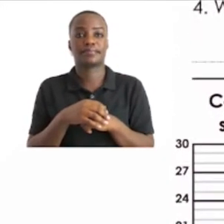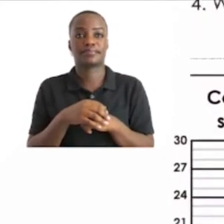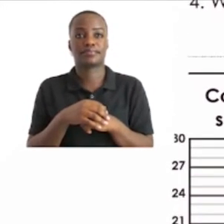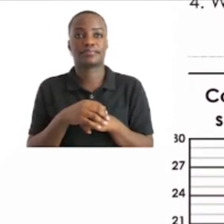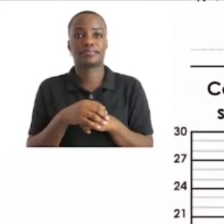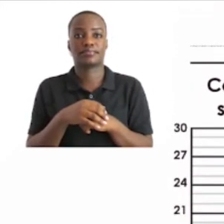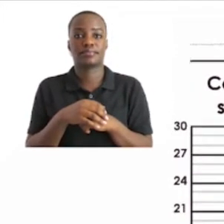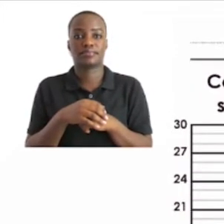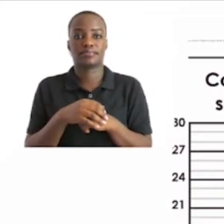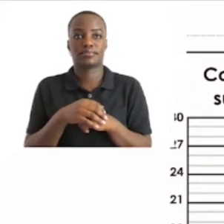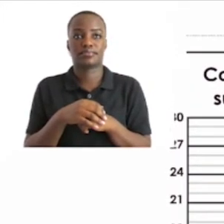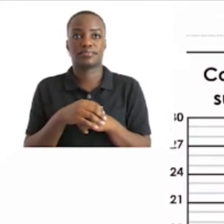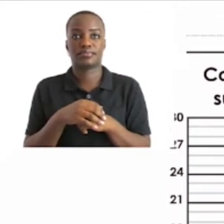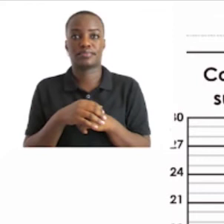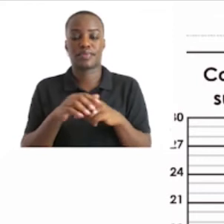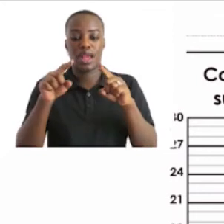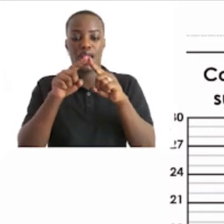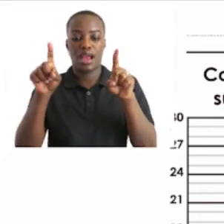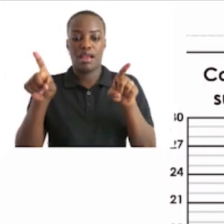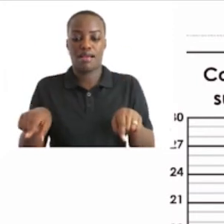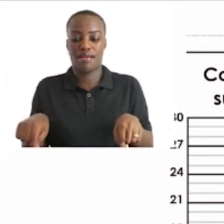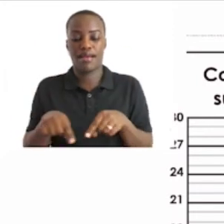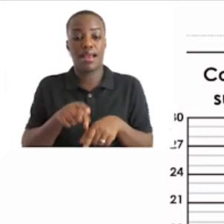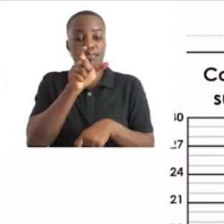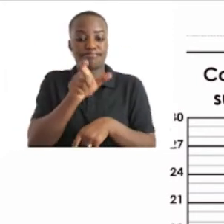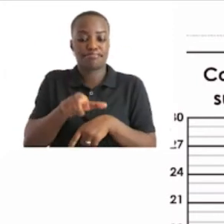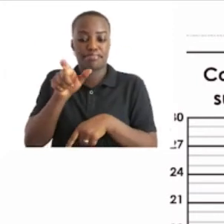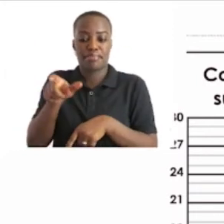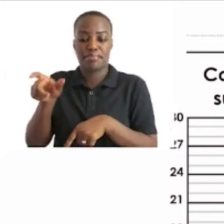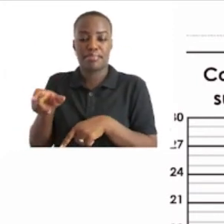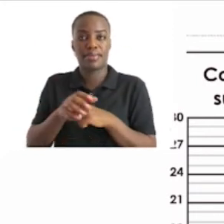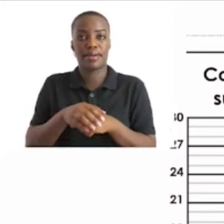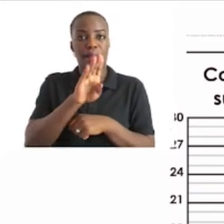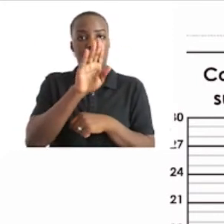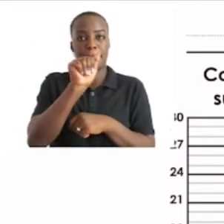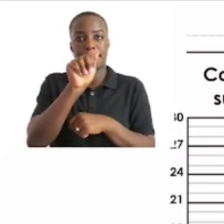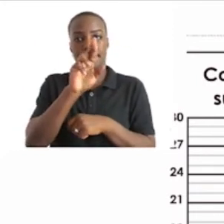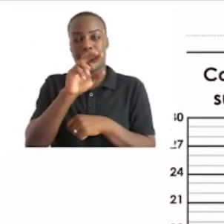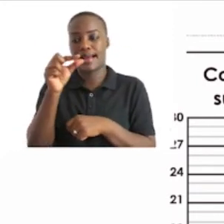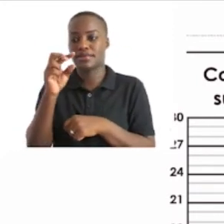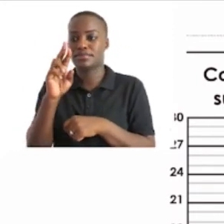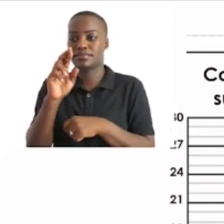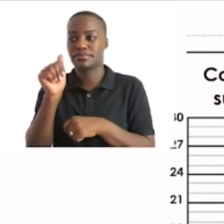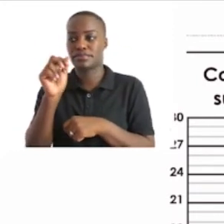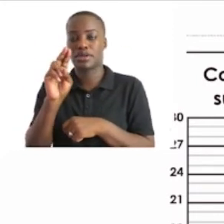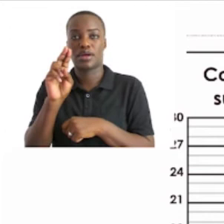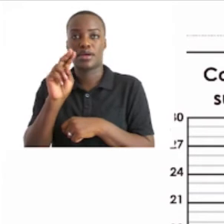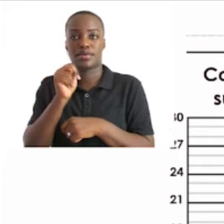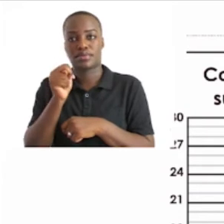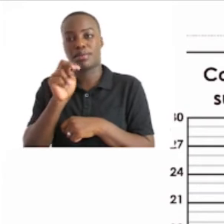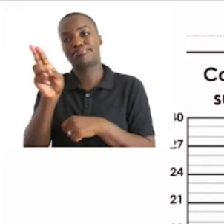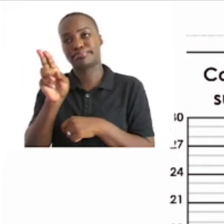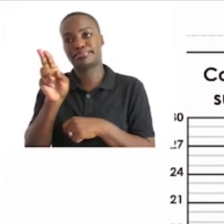to the bar graph that we are seeing. The instruction says complete the bar graph